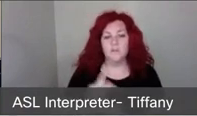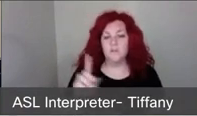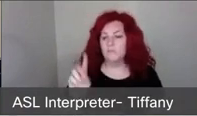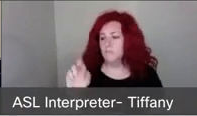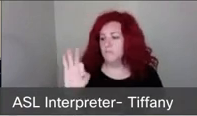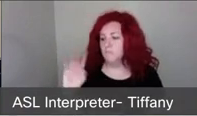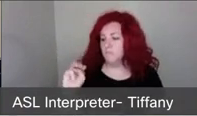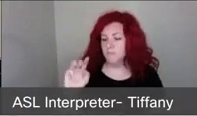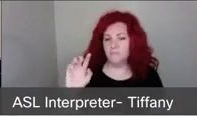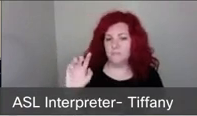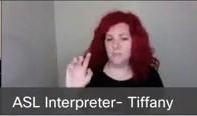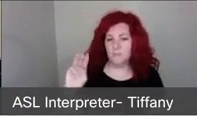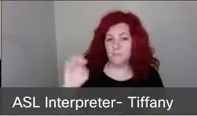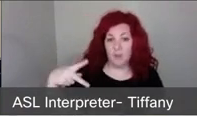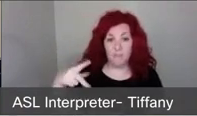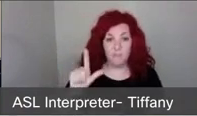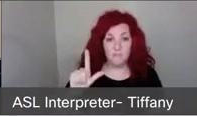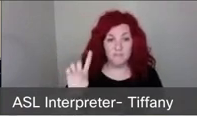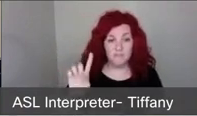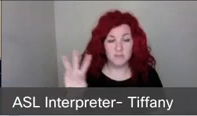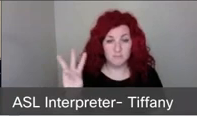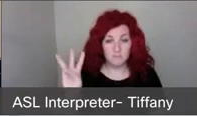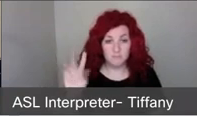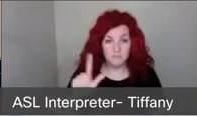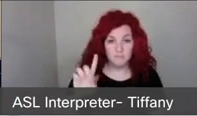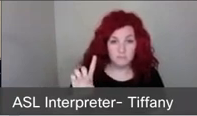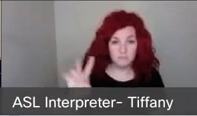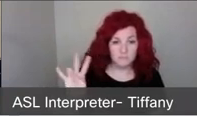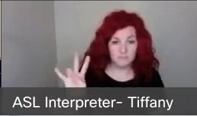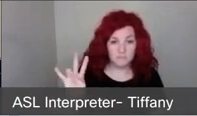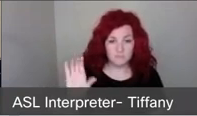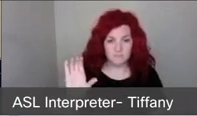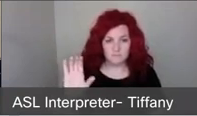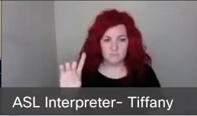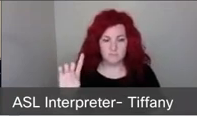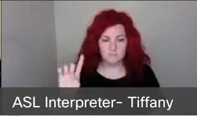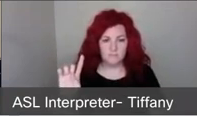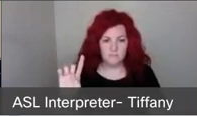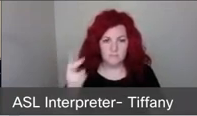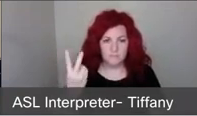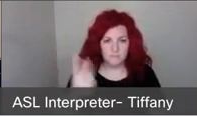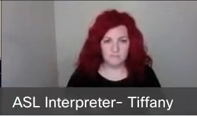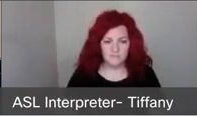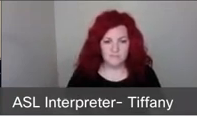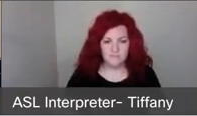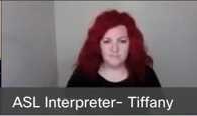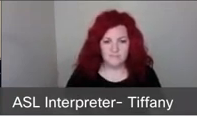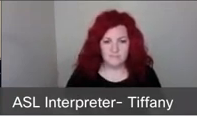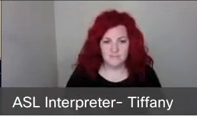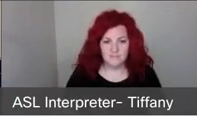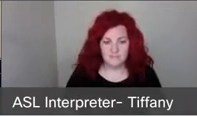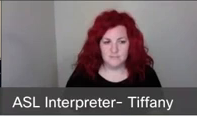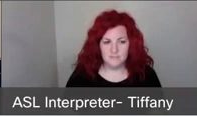draft maps LD6, LD7, and Congressional District 2. I